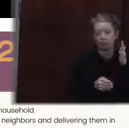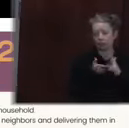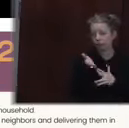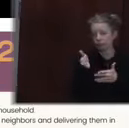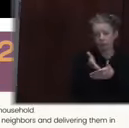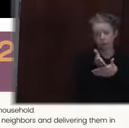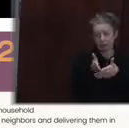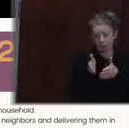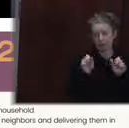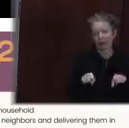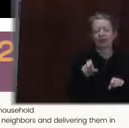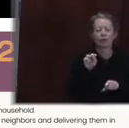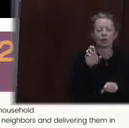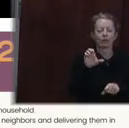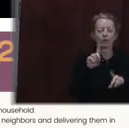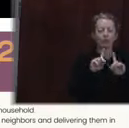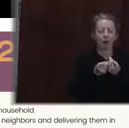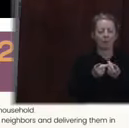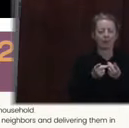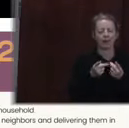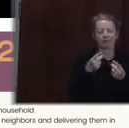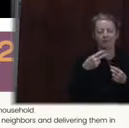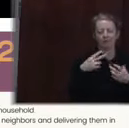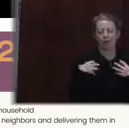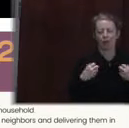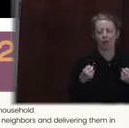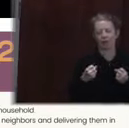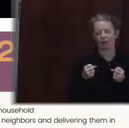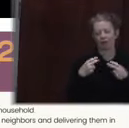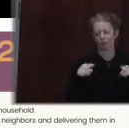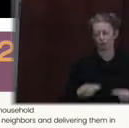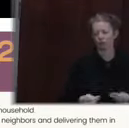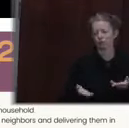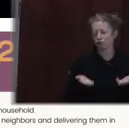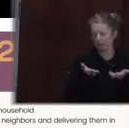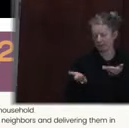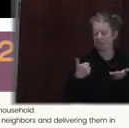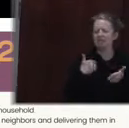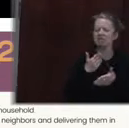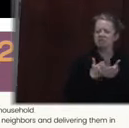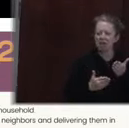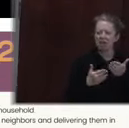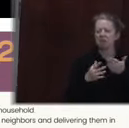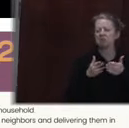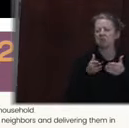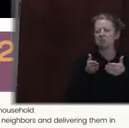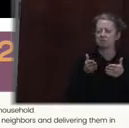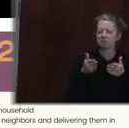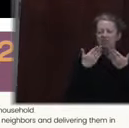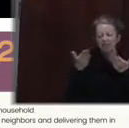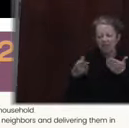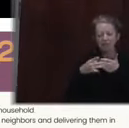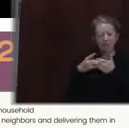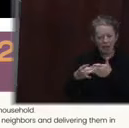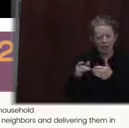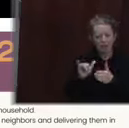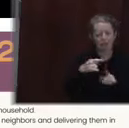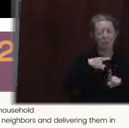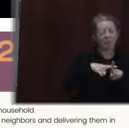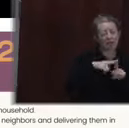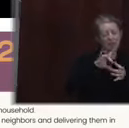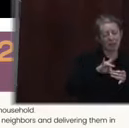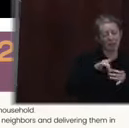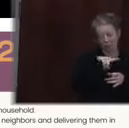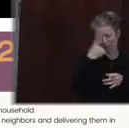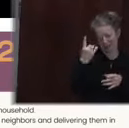And North Carolina Department of Health and Human Services also has some interim Thanksgiving guidance and guidance around Black Friday